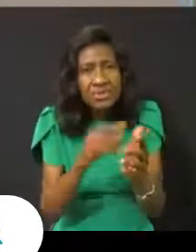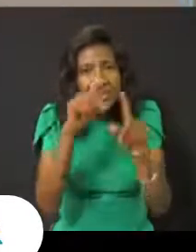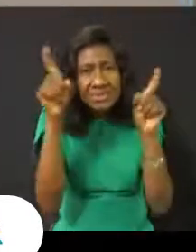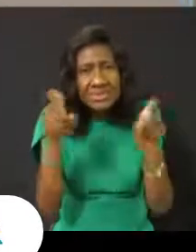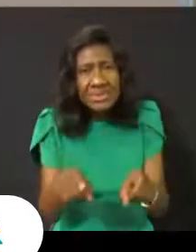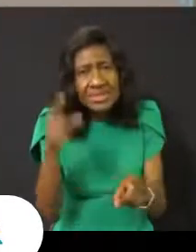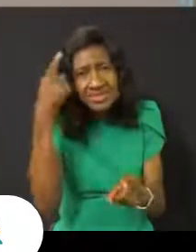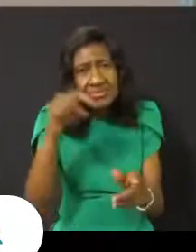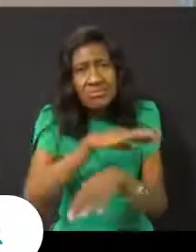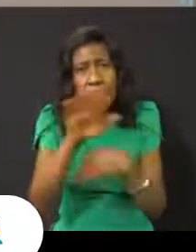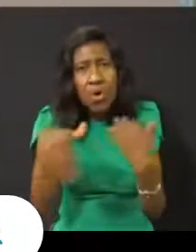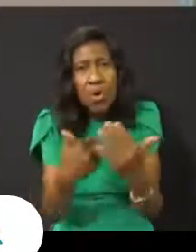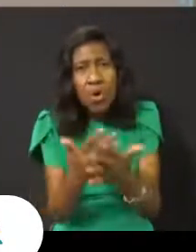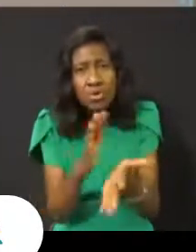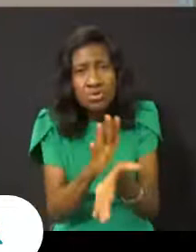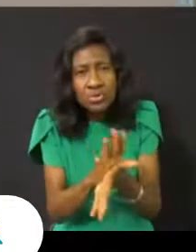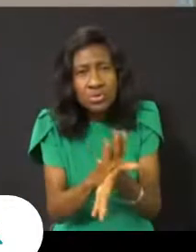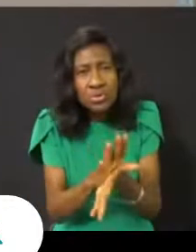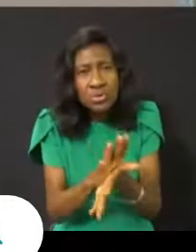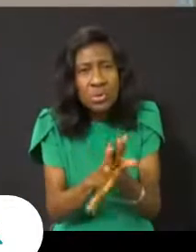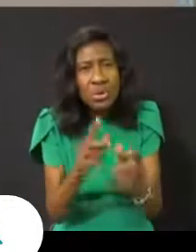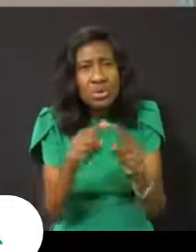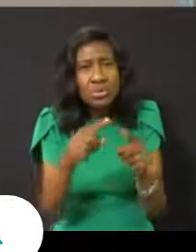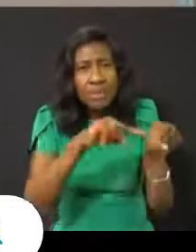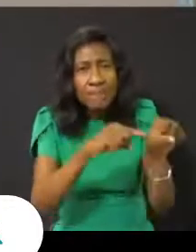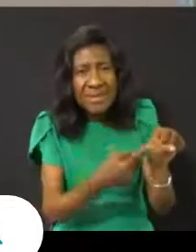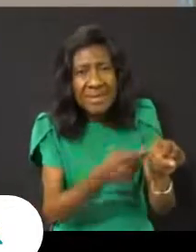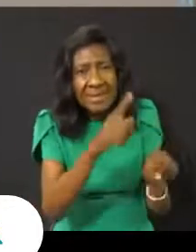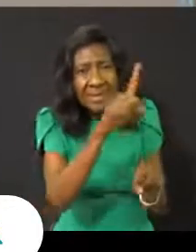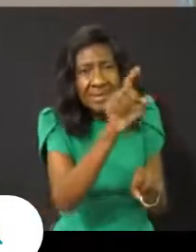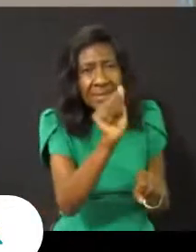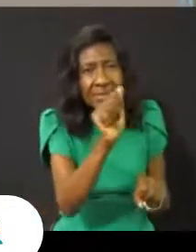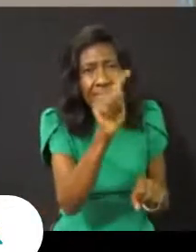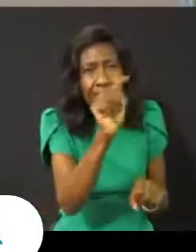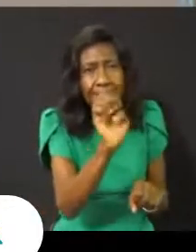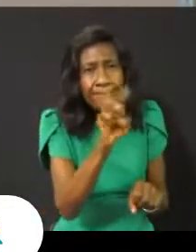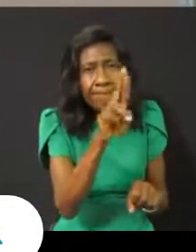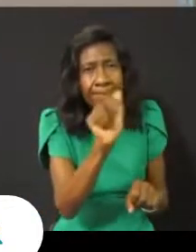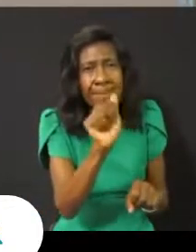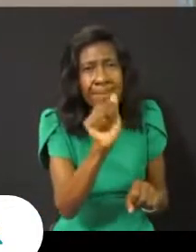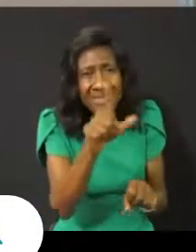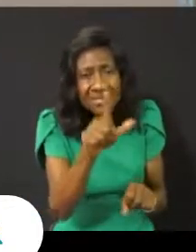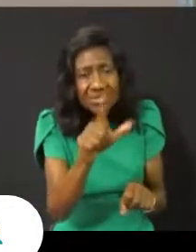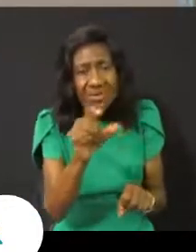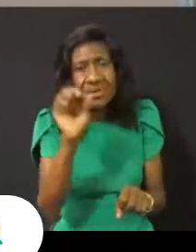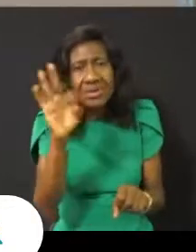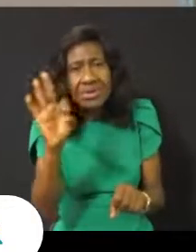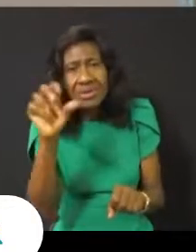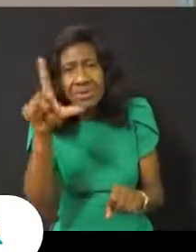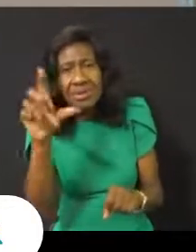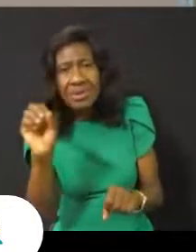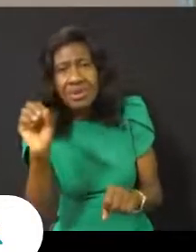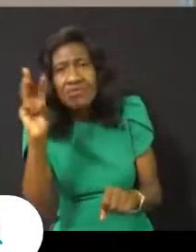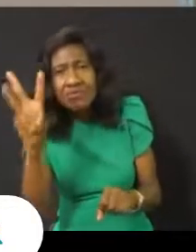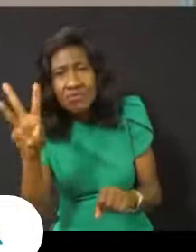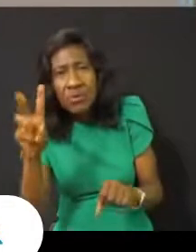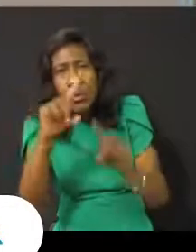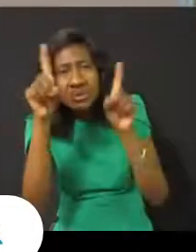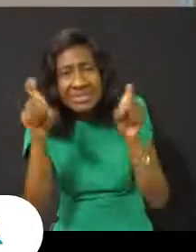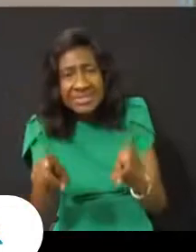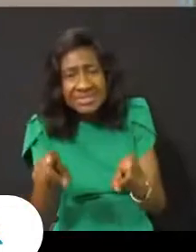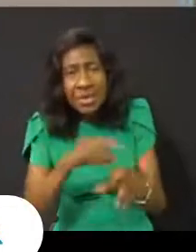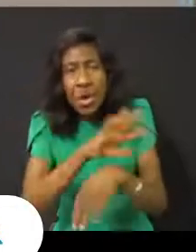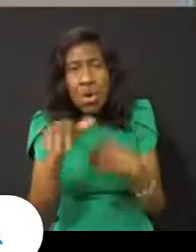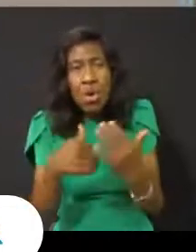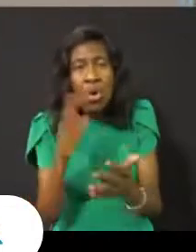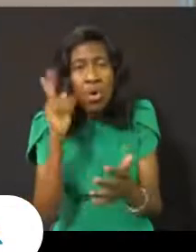schools for the commencement of lateral flow testing. All of these tests that we will be distributing will be free of charge, and much